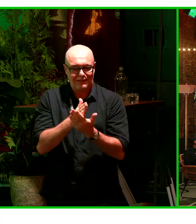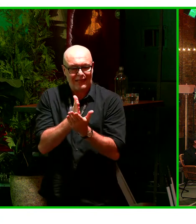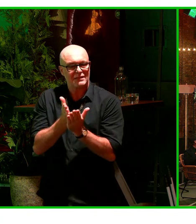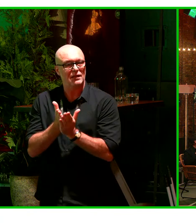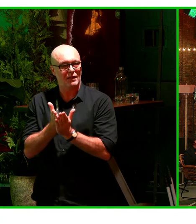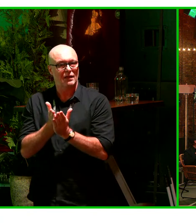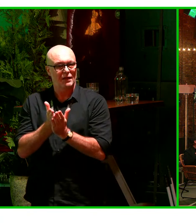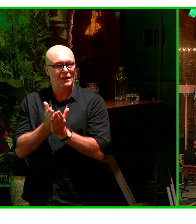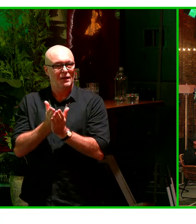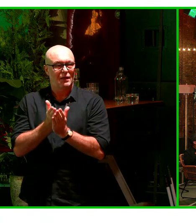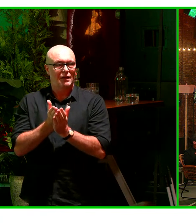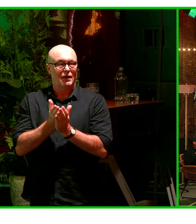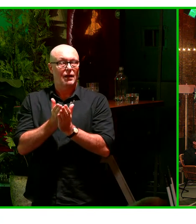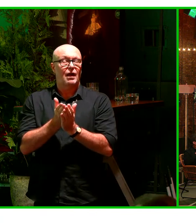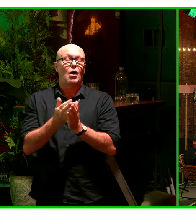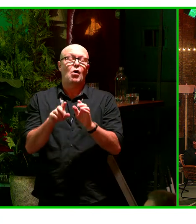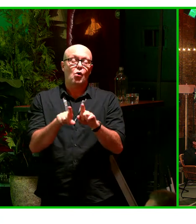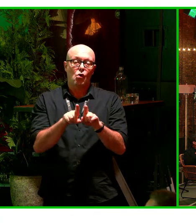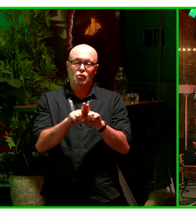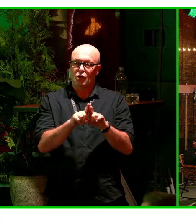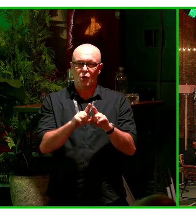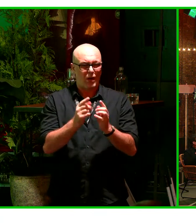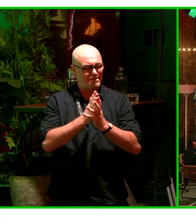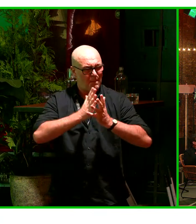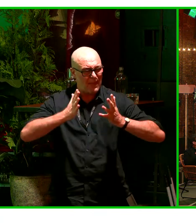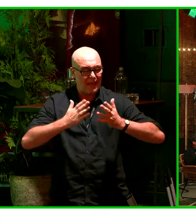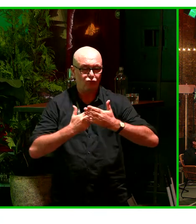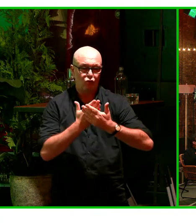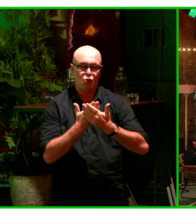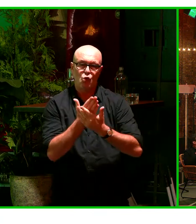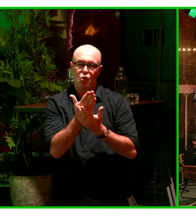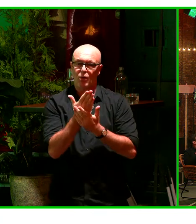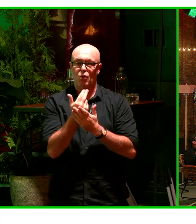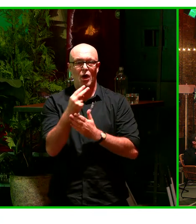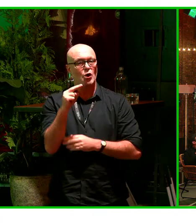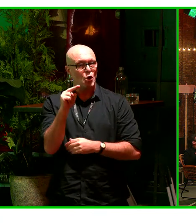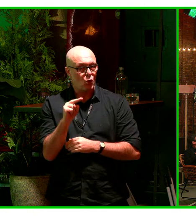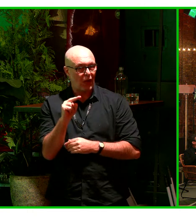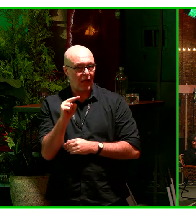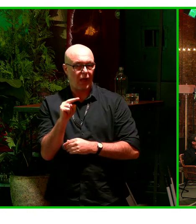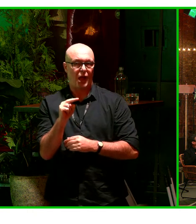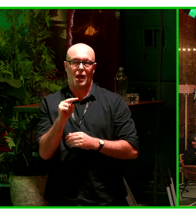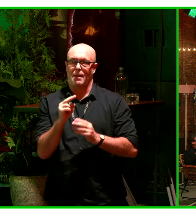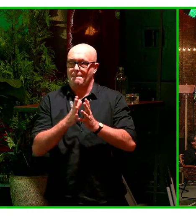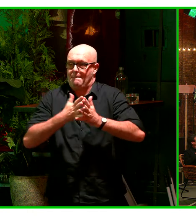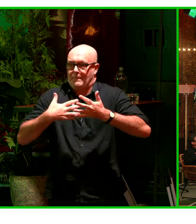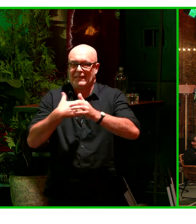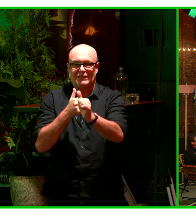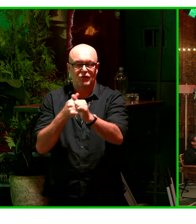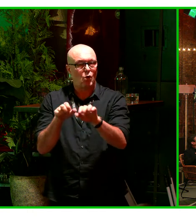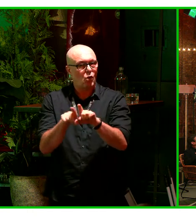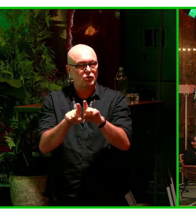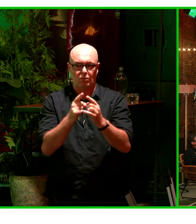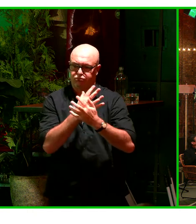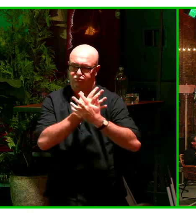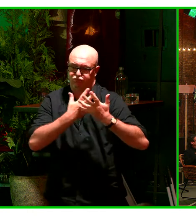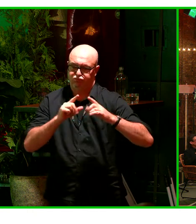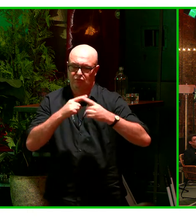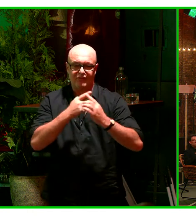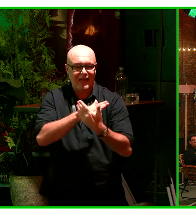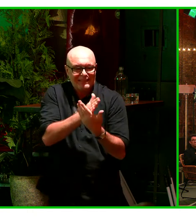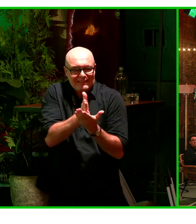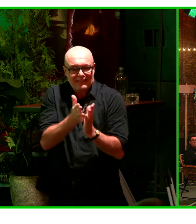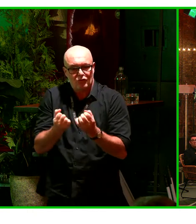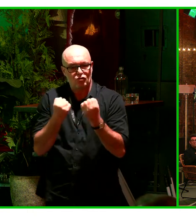strengths in the large scale renewable sector, nuclear and the large energy supply industries. as well as a whole range of subsectoral strengths in their